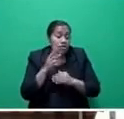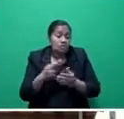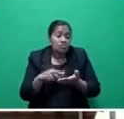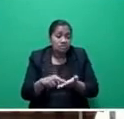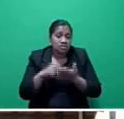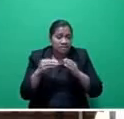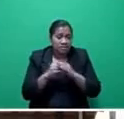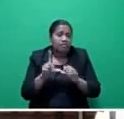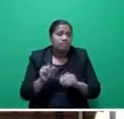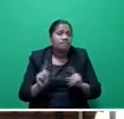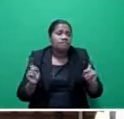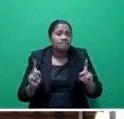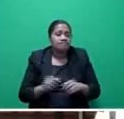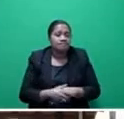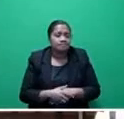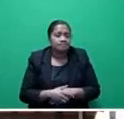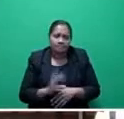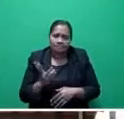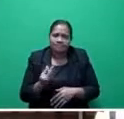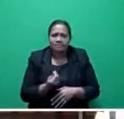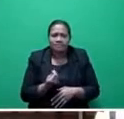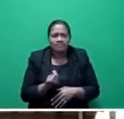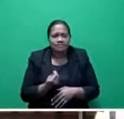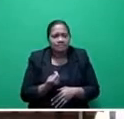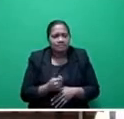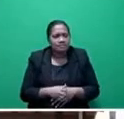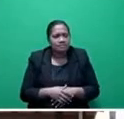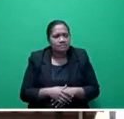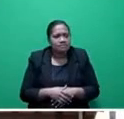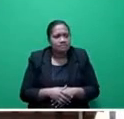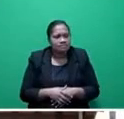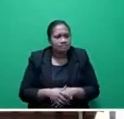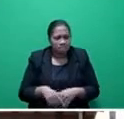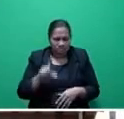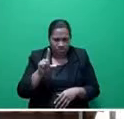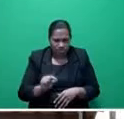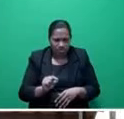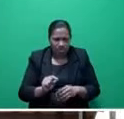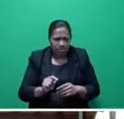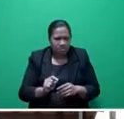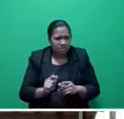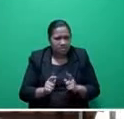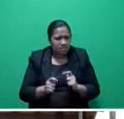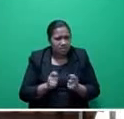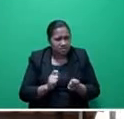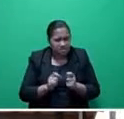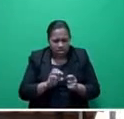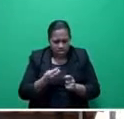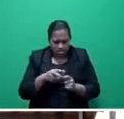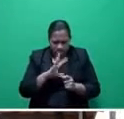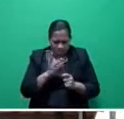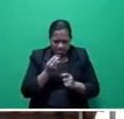doing, Mr. Speaker, sir, they are regularly conducting what we call stress tests to forecast what would be the expected level of